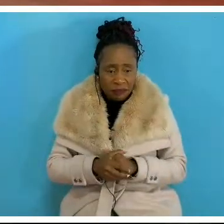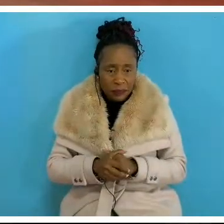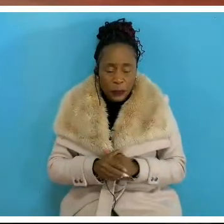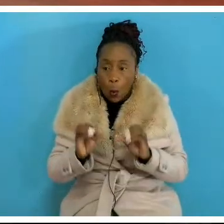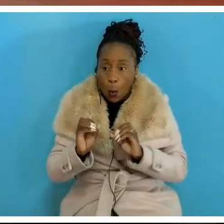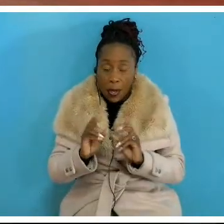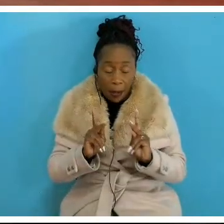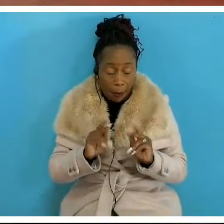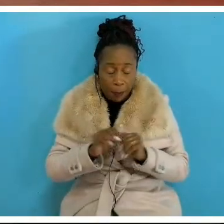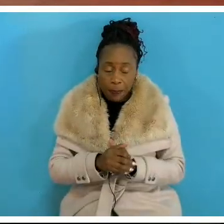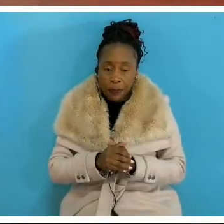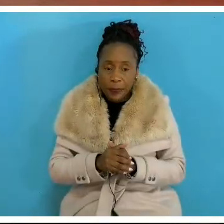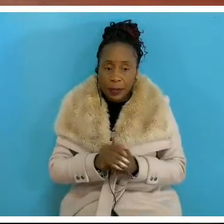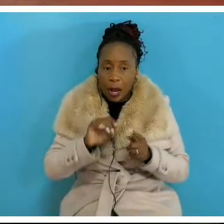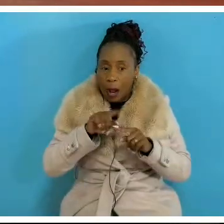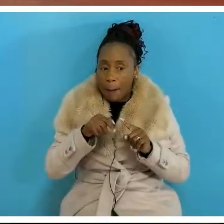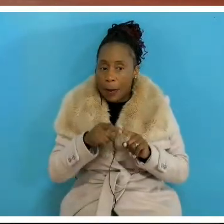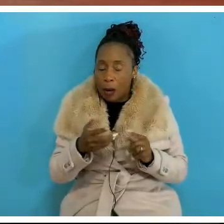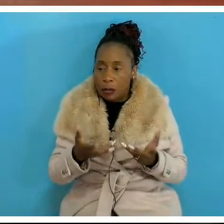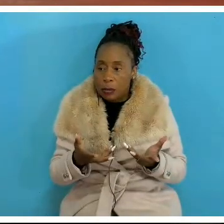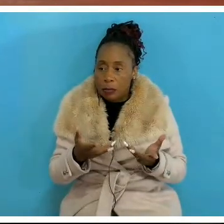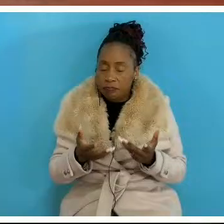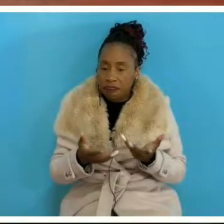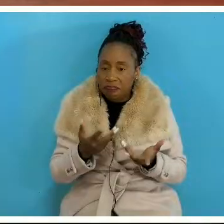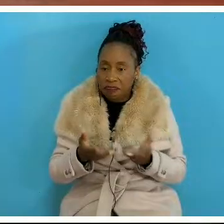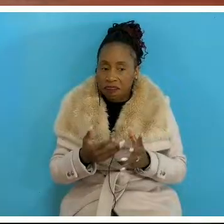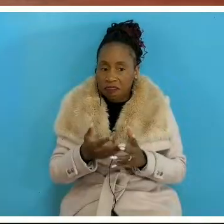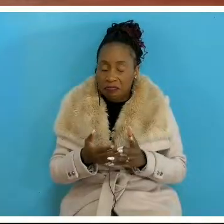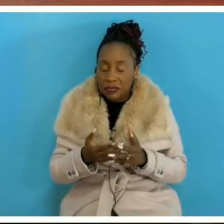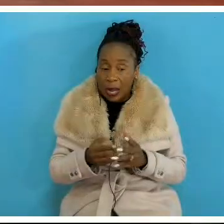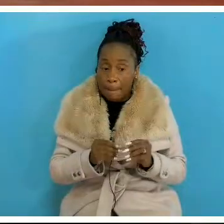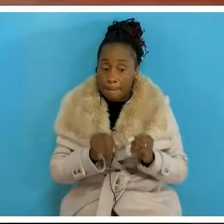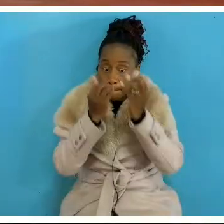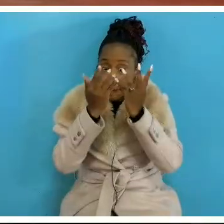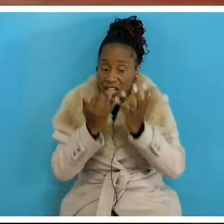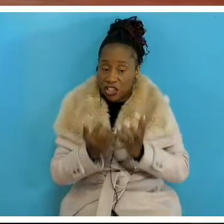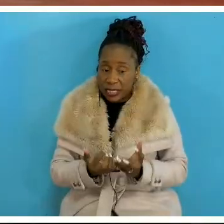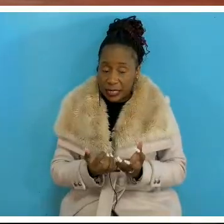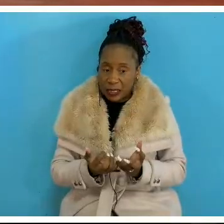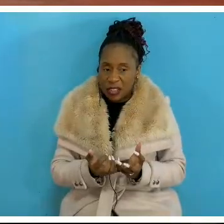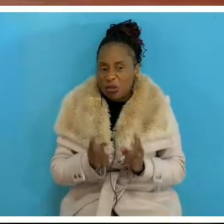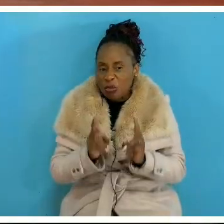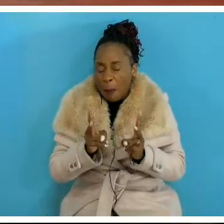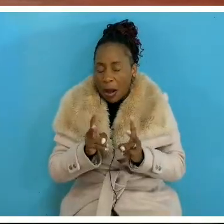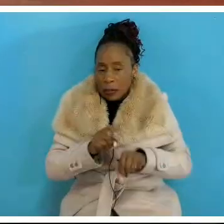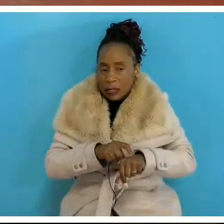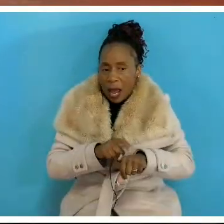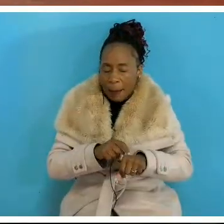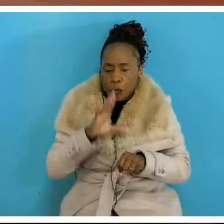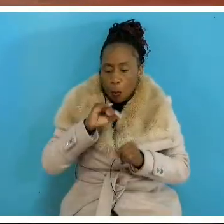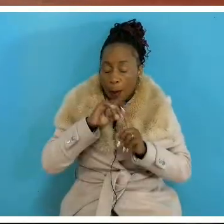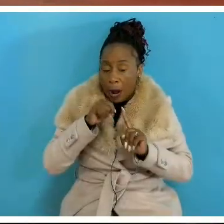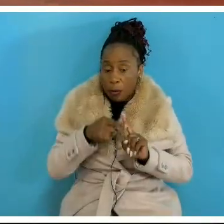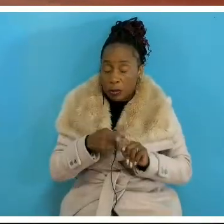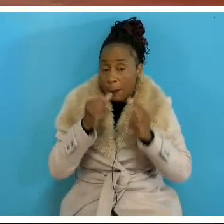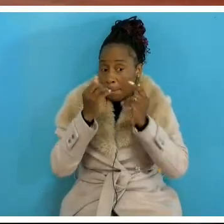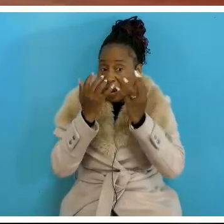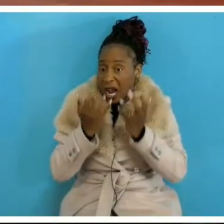Okay, with regards to the budget, normally when you talk about the budget,